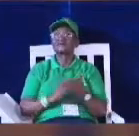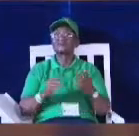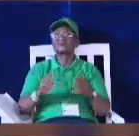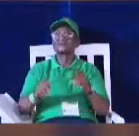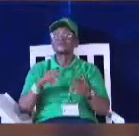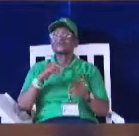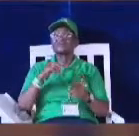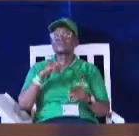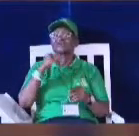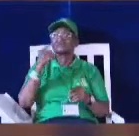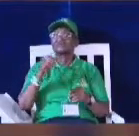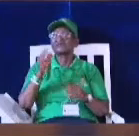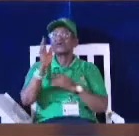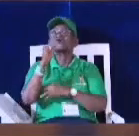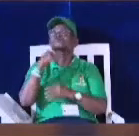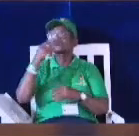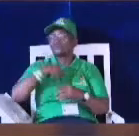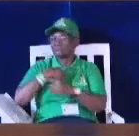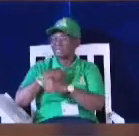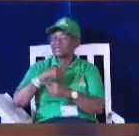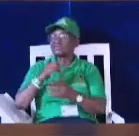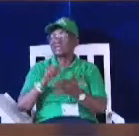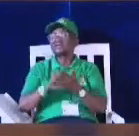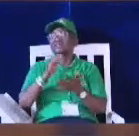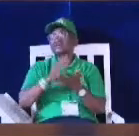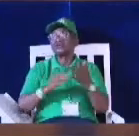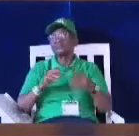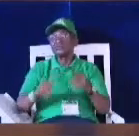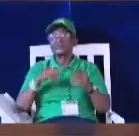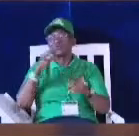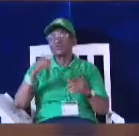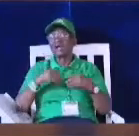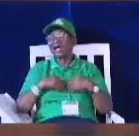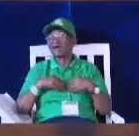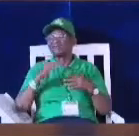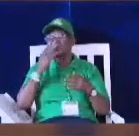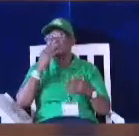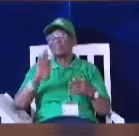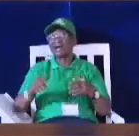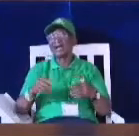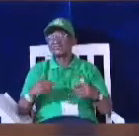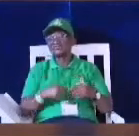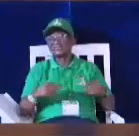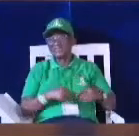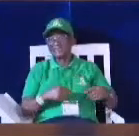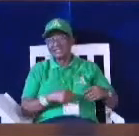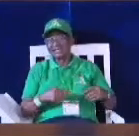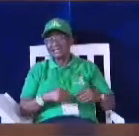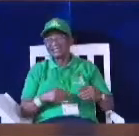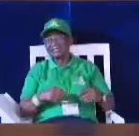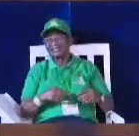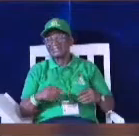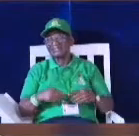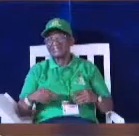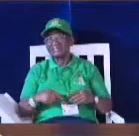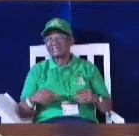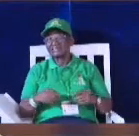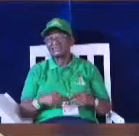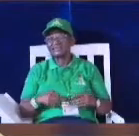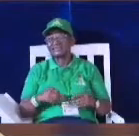severe back pains, so bad that for a long time they were not able to bend down